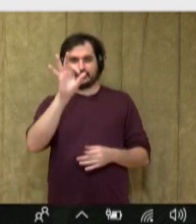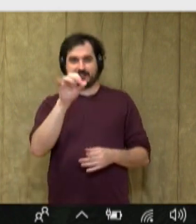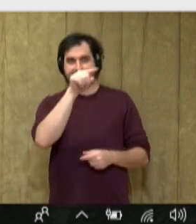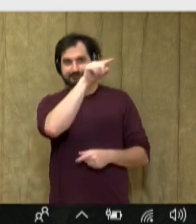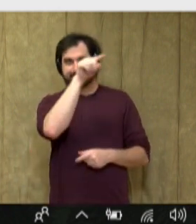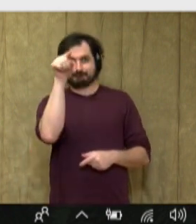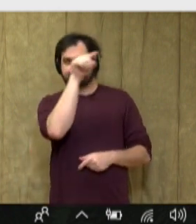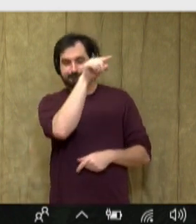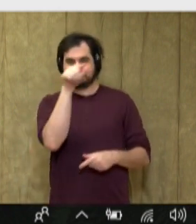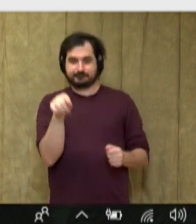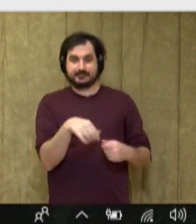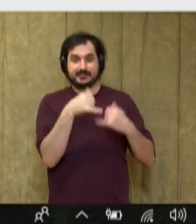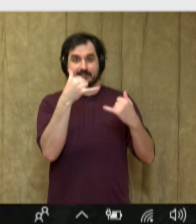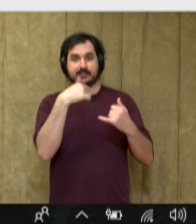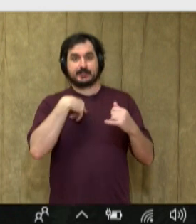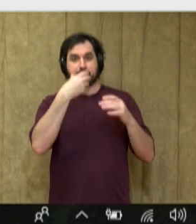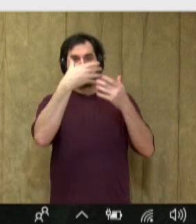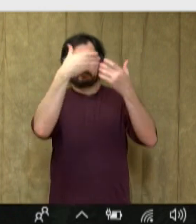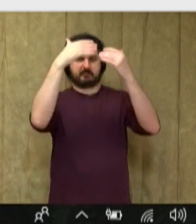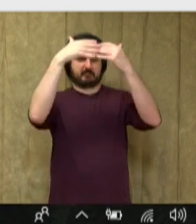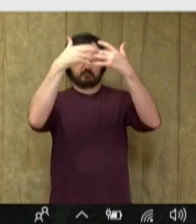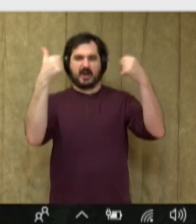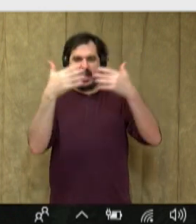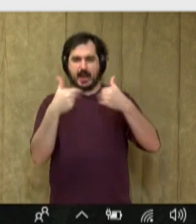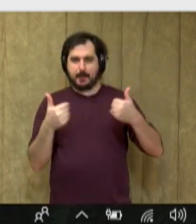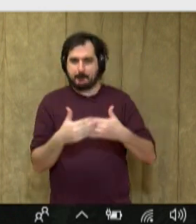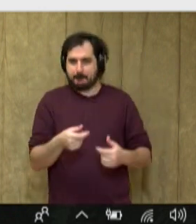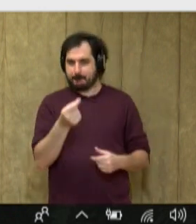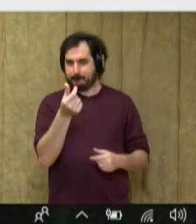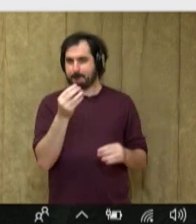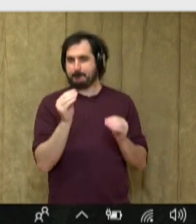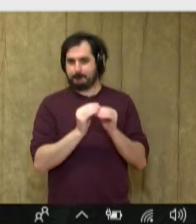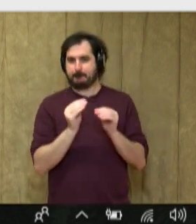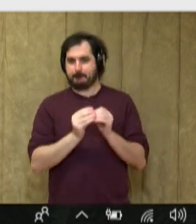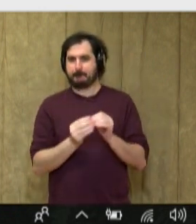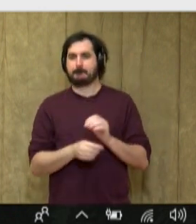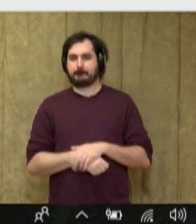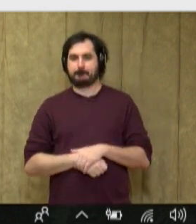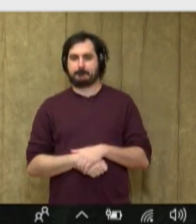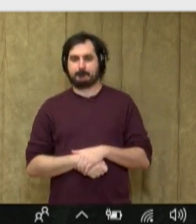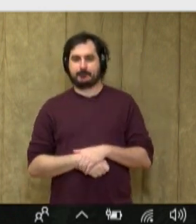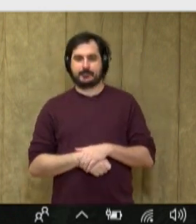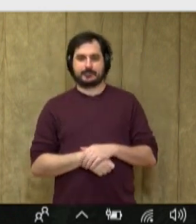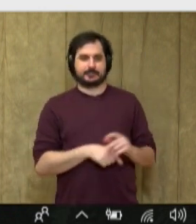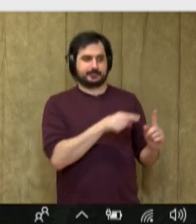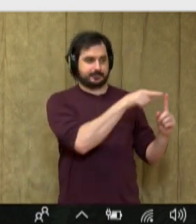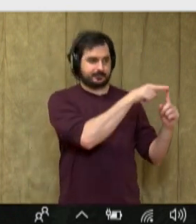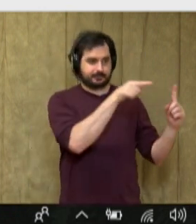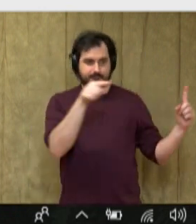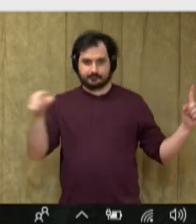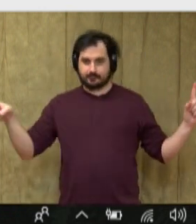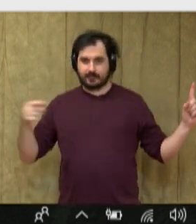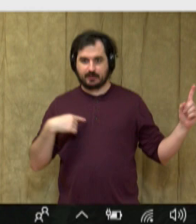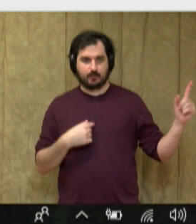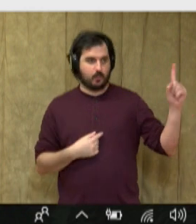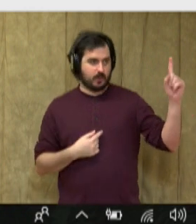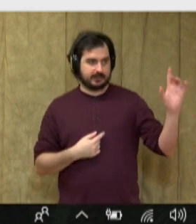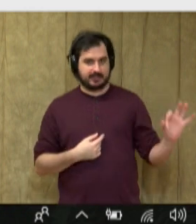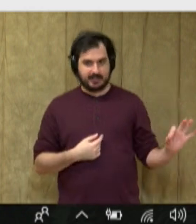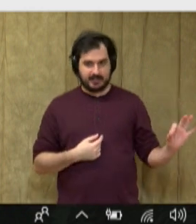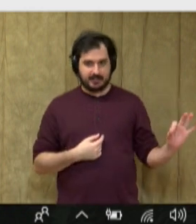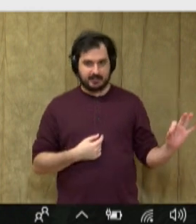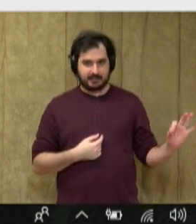so now I still have to break this up some more. So I'm going to have Okay, 1/9,